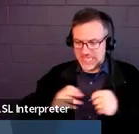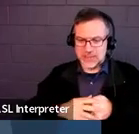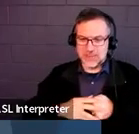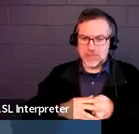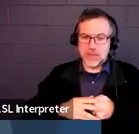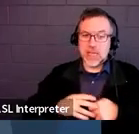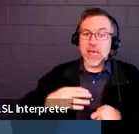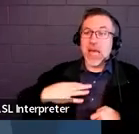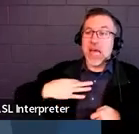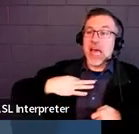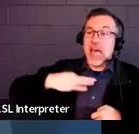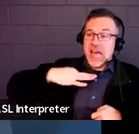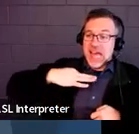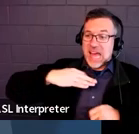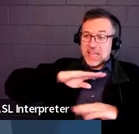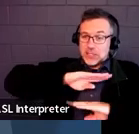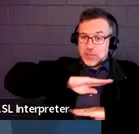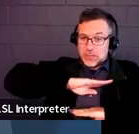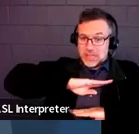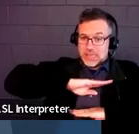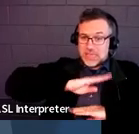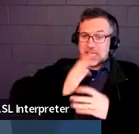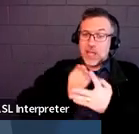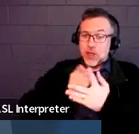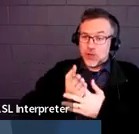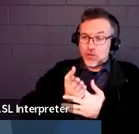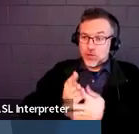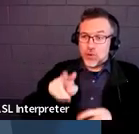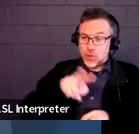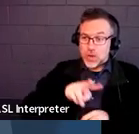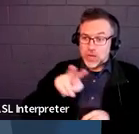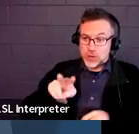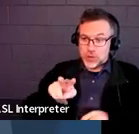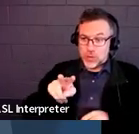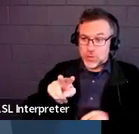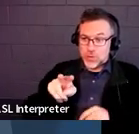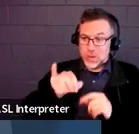Eligibility through 2022, through 22 is...